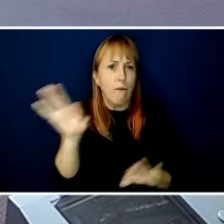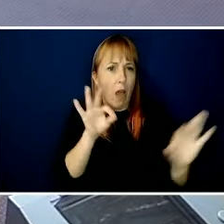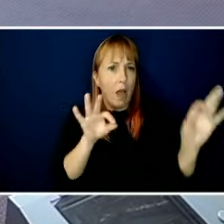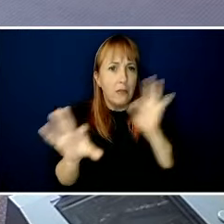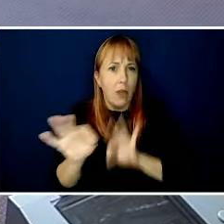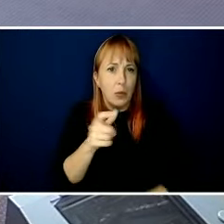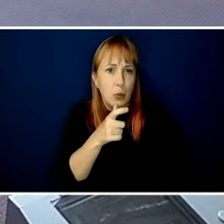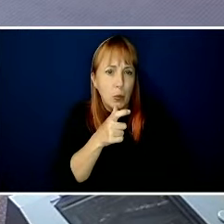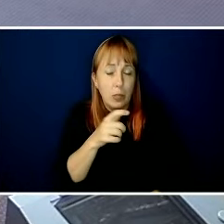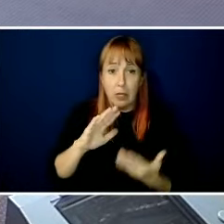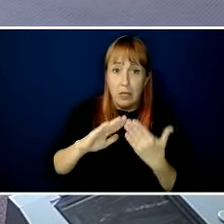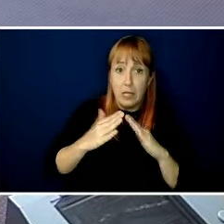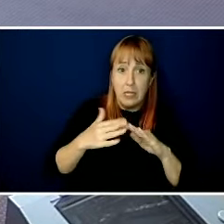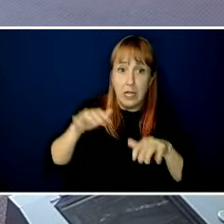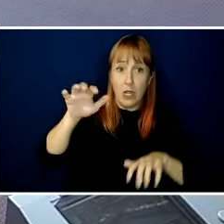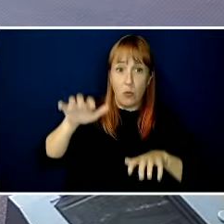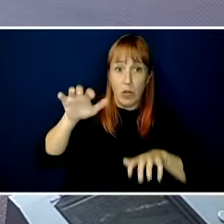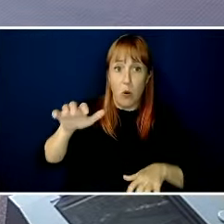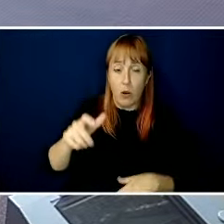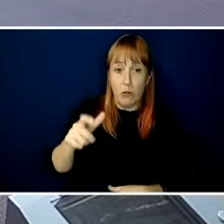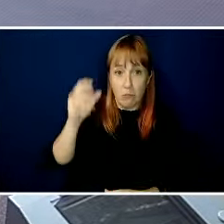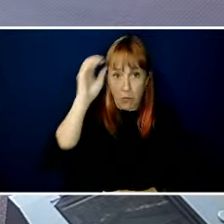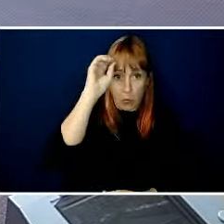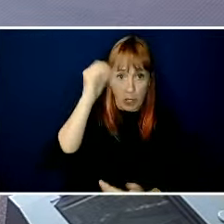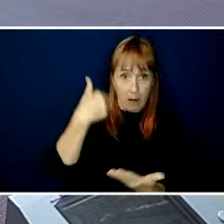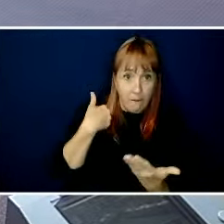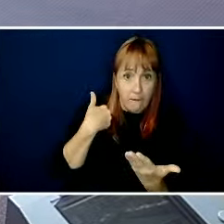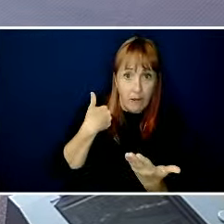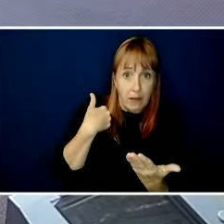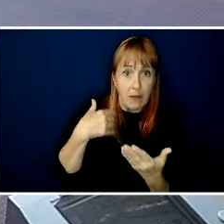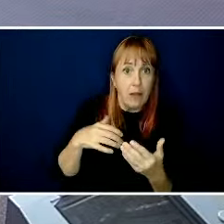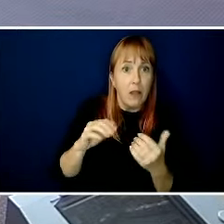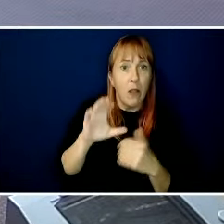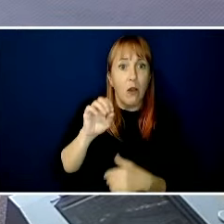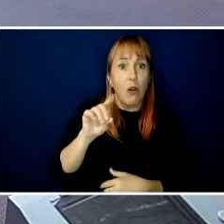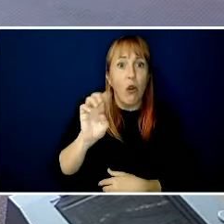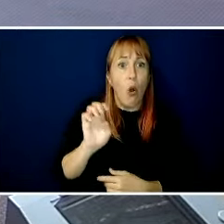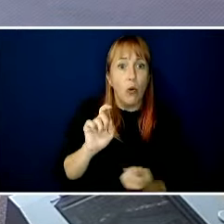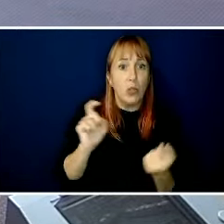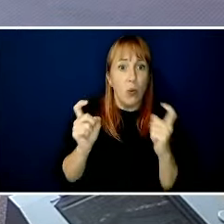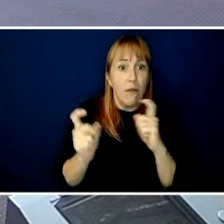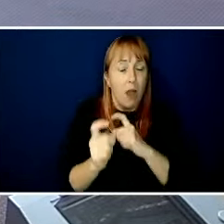Does the city recorder have any thoughts on who? How did you find all of those codes that need to be revised?